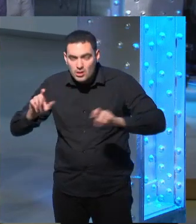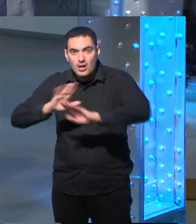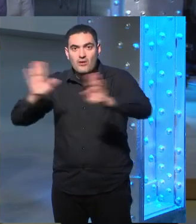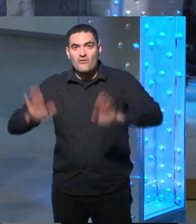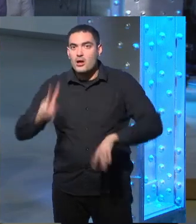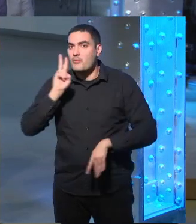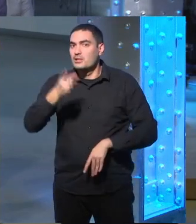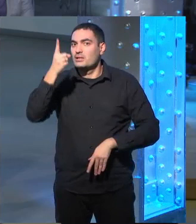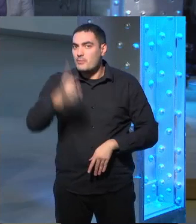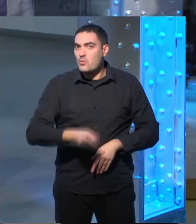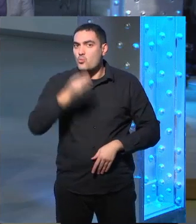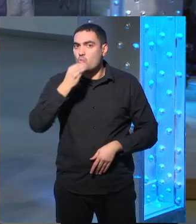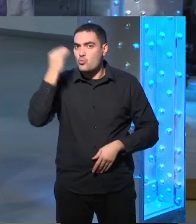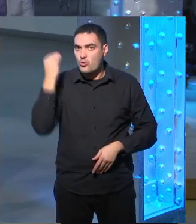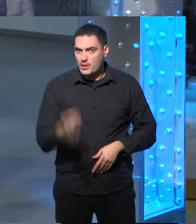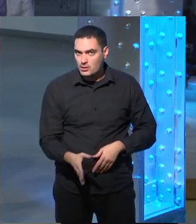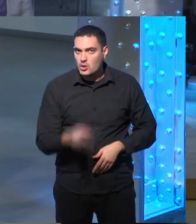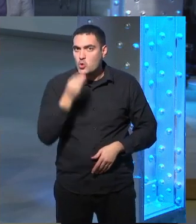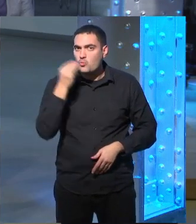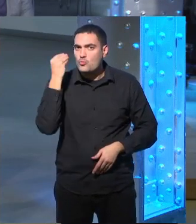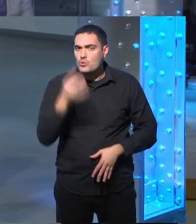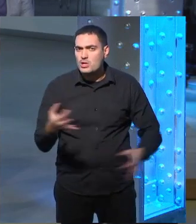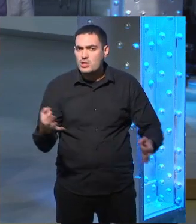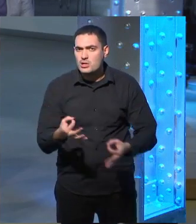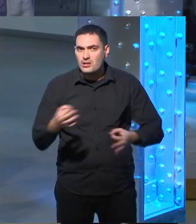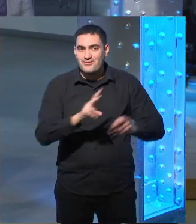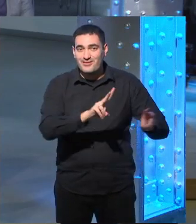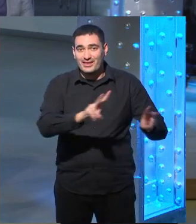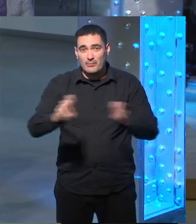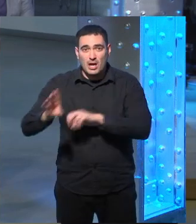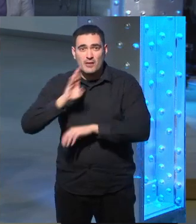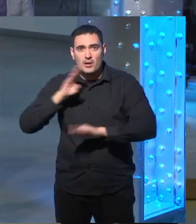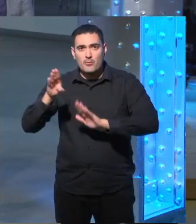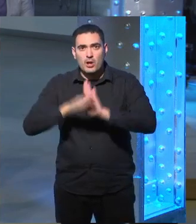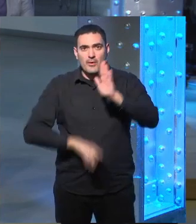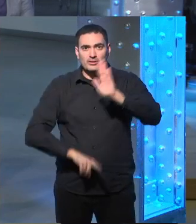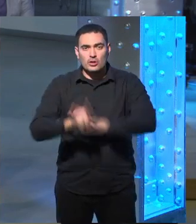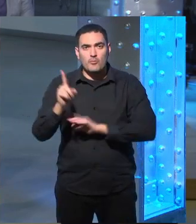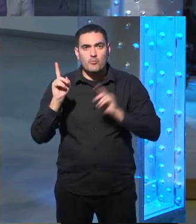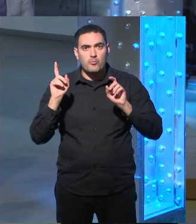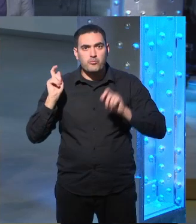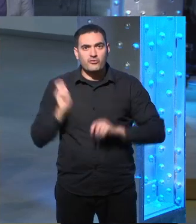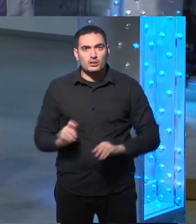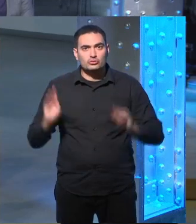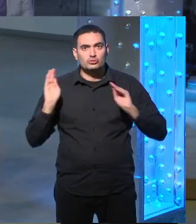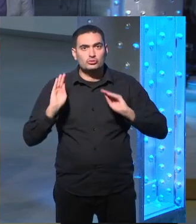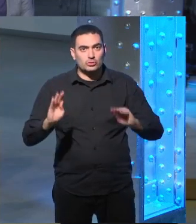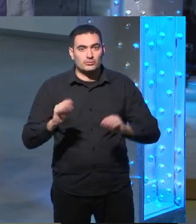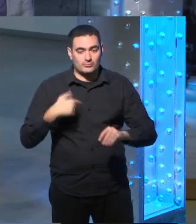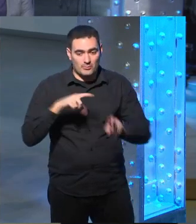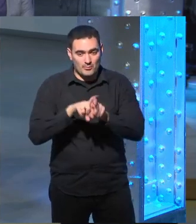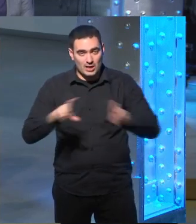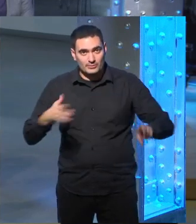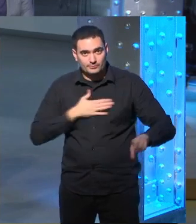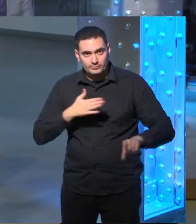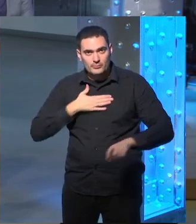training and teaching our children, but we also need to think about these vocational